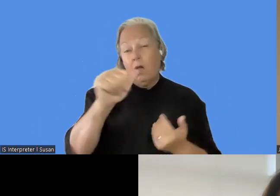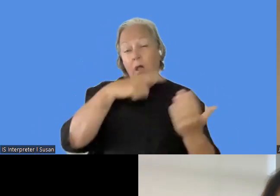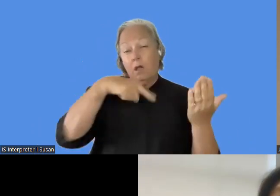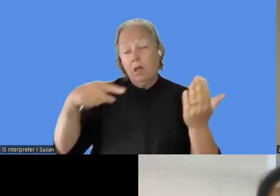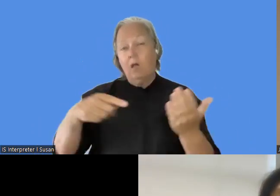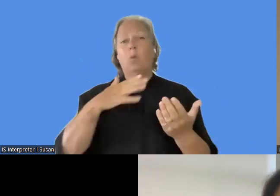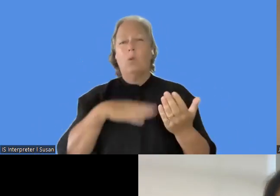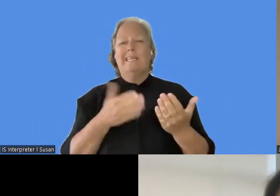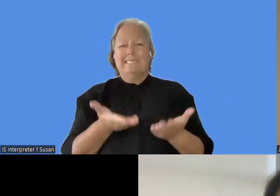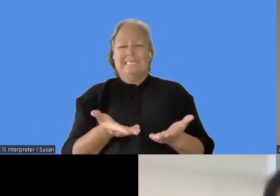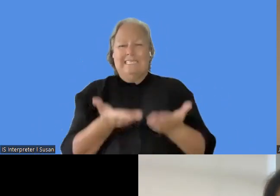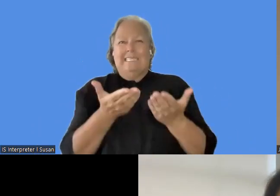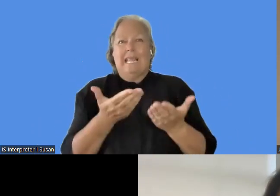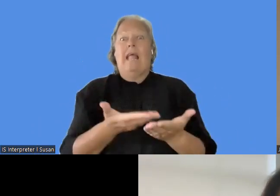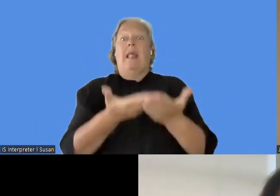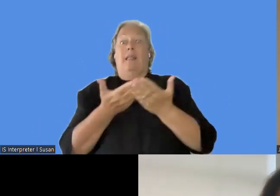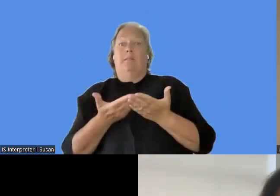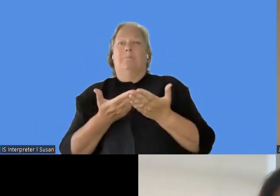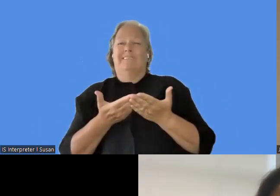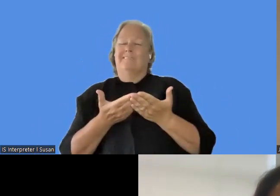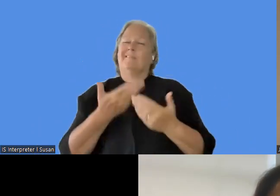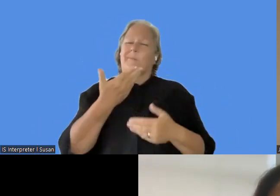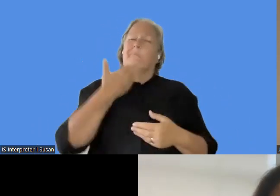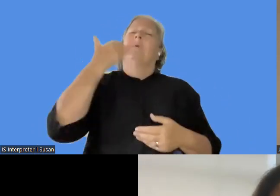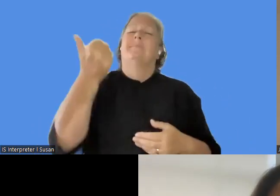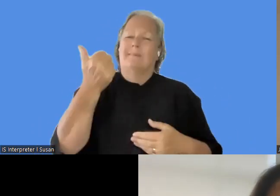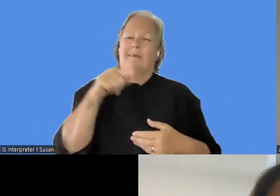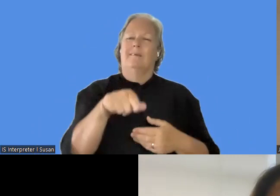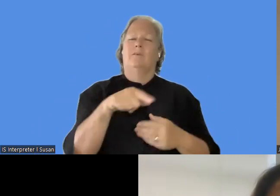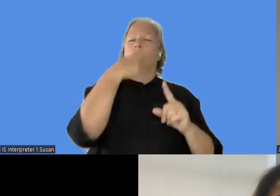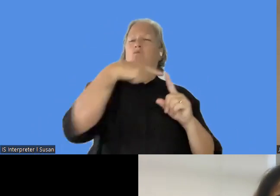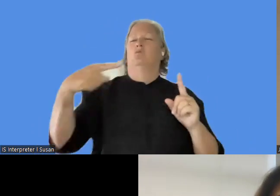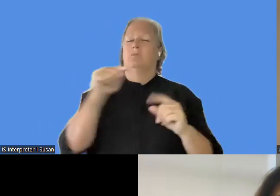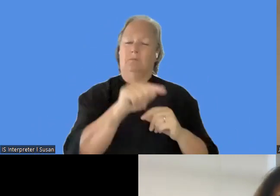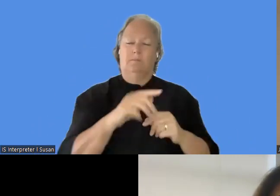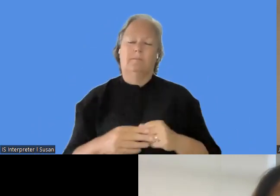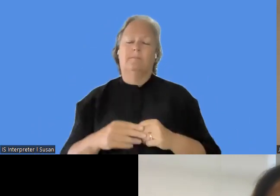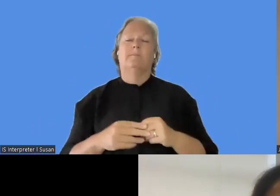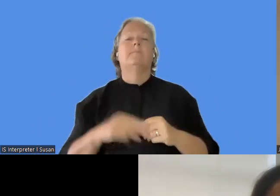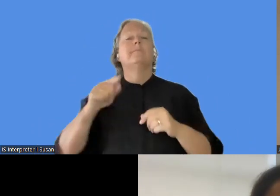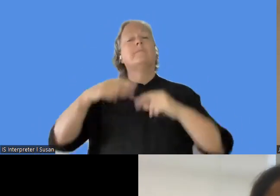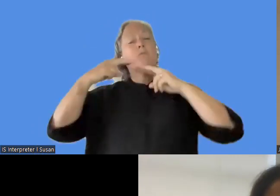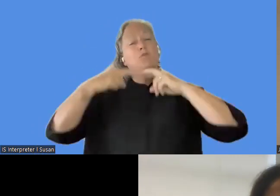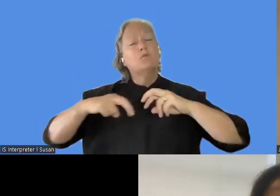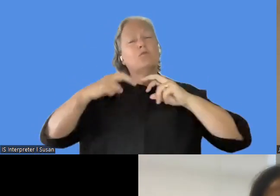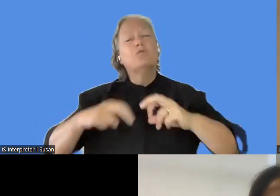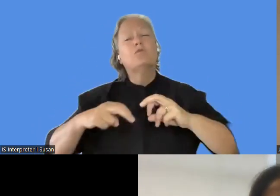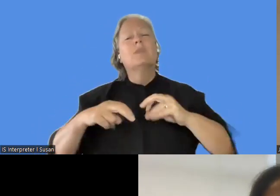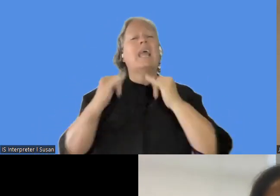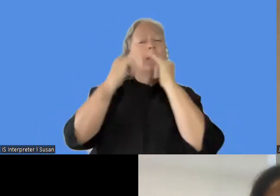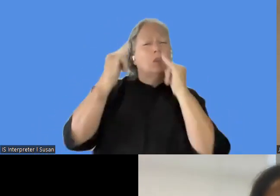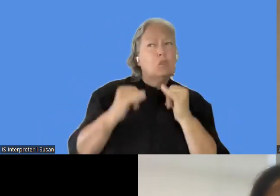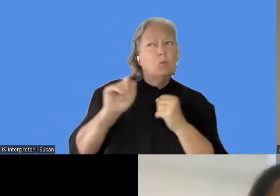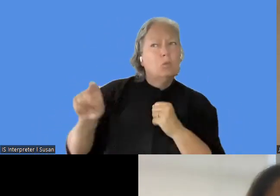analysis. With regard to countries' own initiatives, research institutes like KISR and the Council